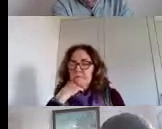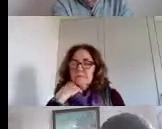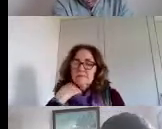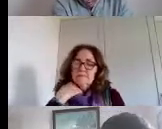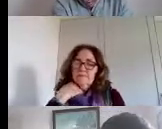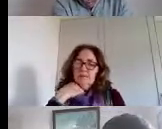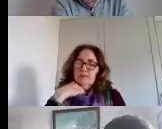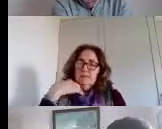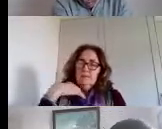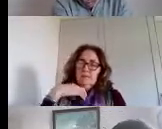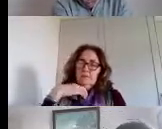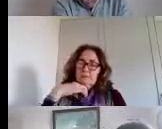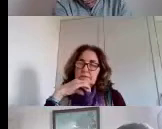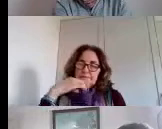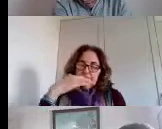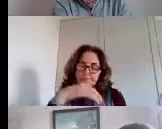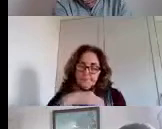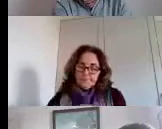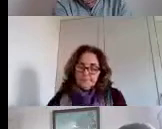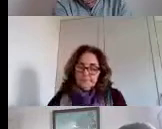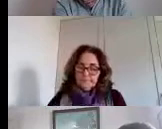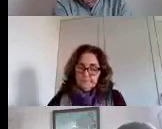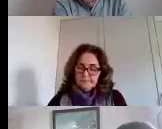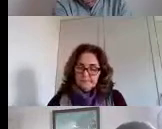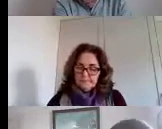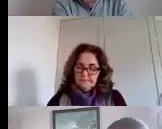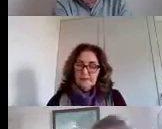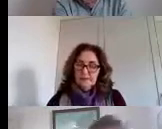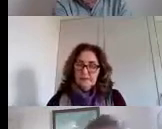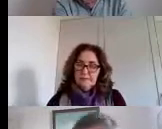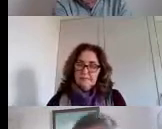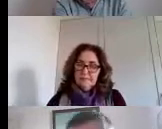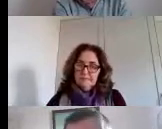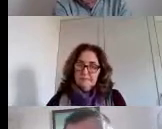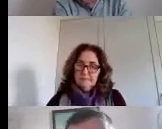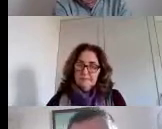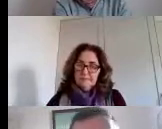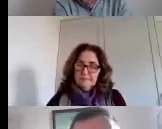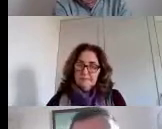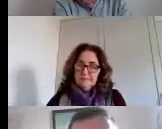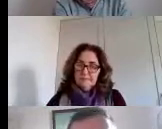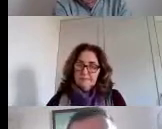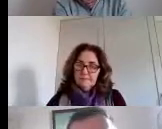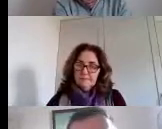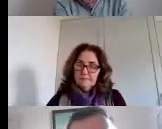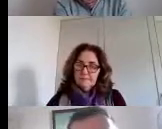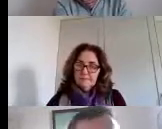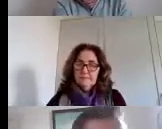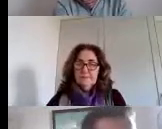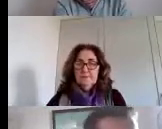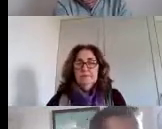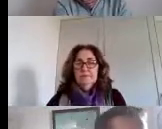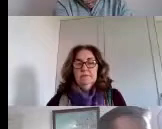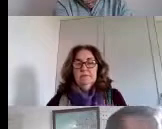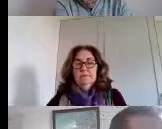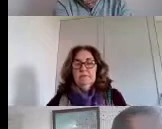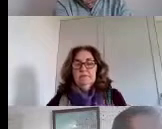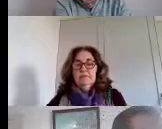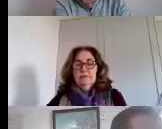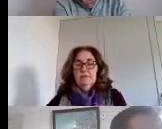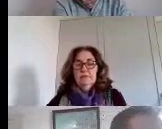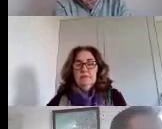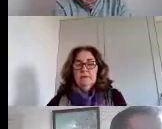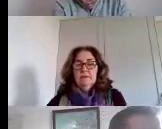And we will share with you some of our successes, and we'll also share with you some of our learning. We hope you enjoy the webinar, and we look forward